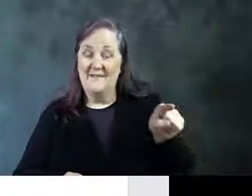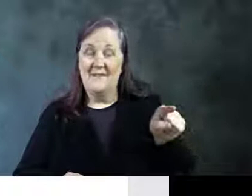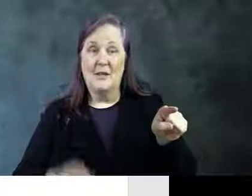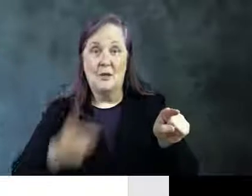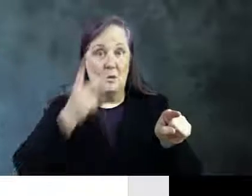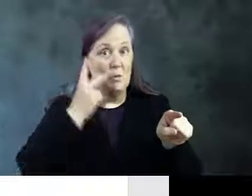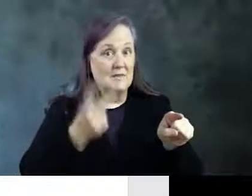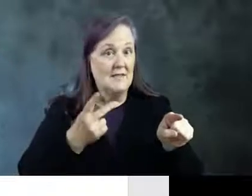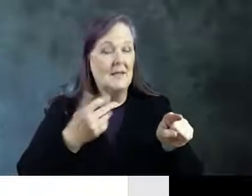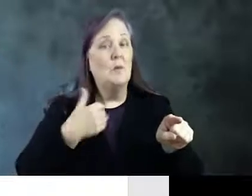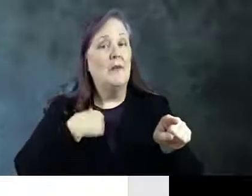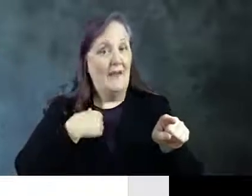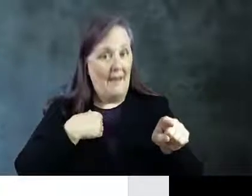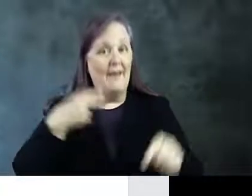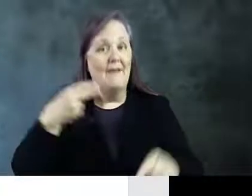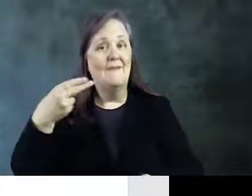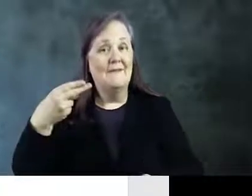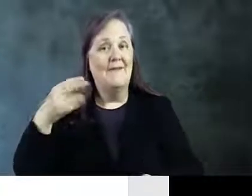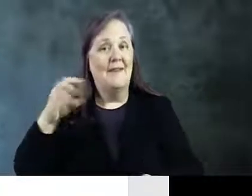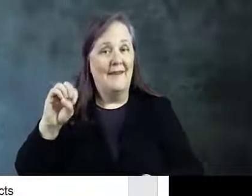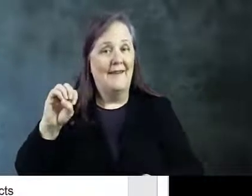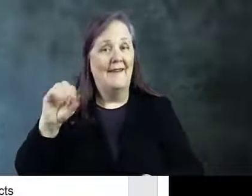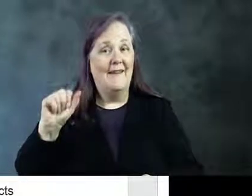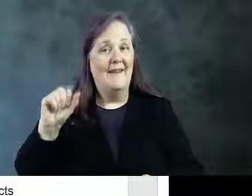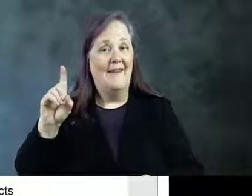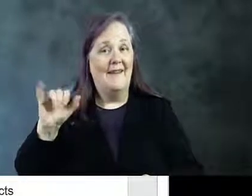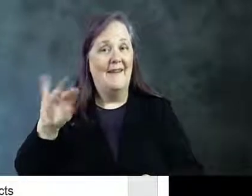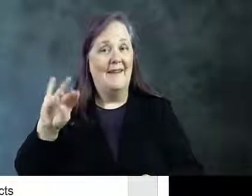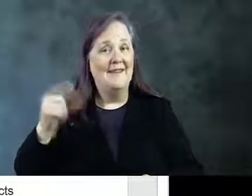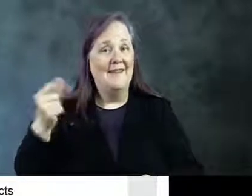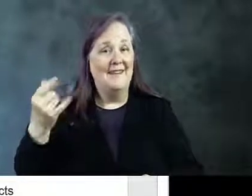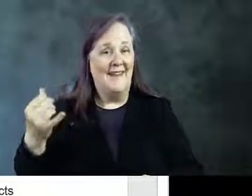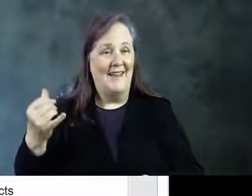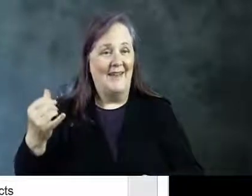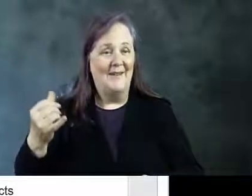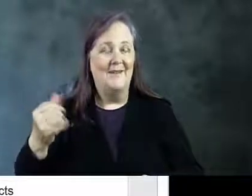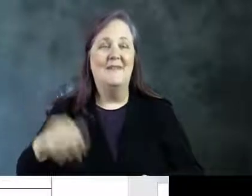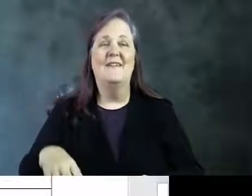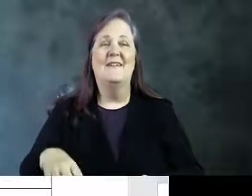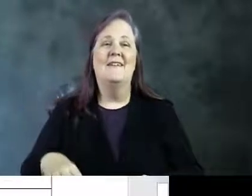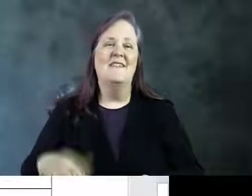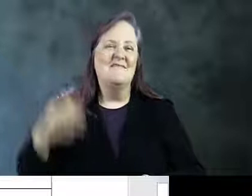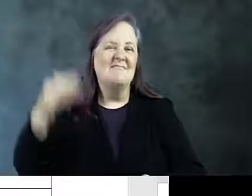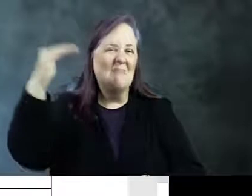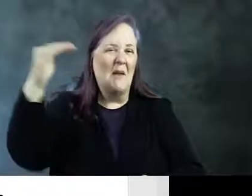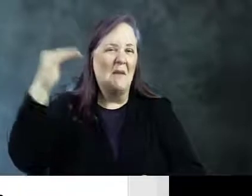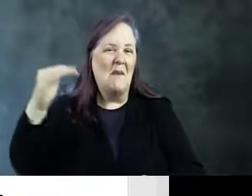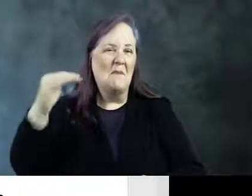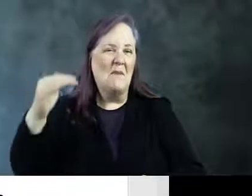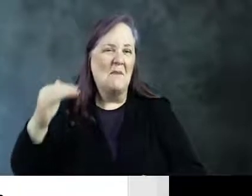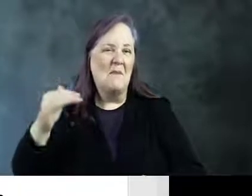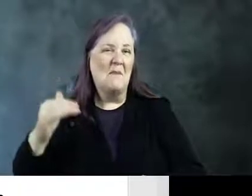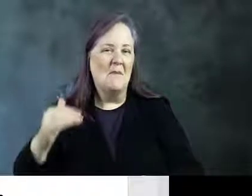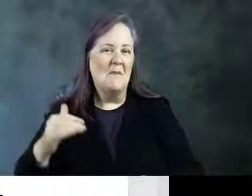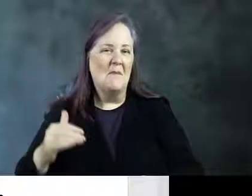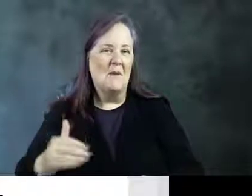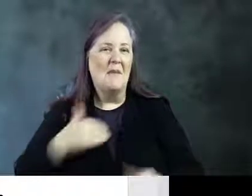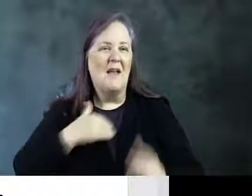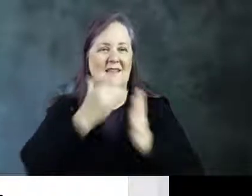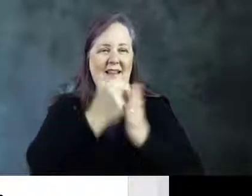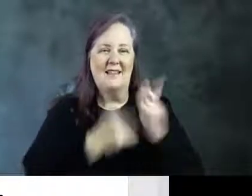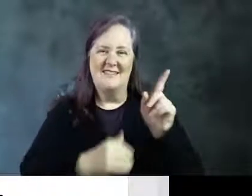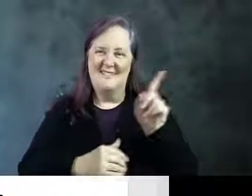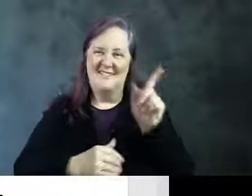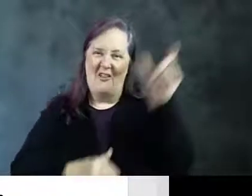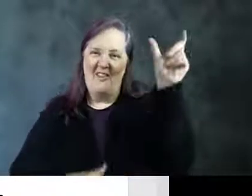do have headings here now. So what is Cfilc, Cfilc programs, and Cfilc membership are